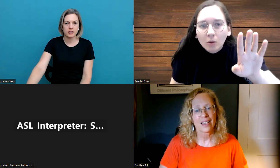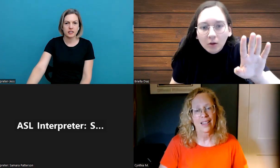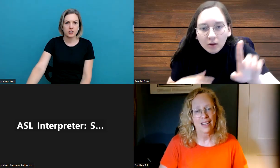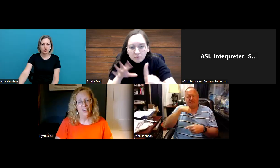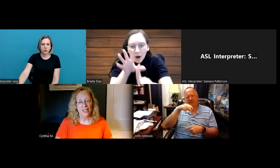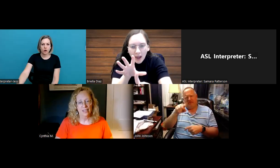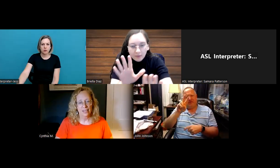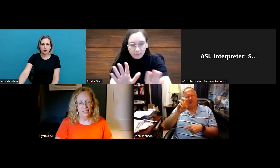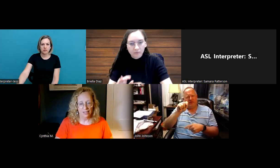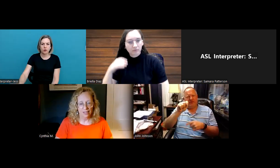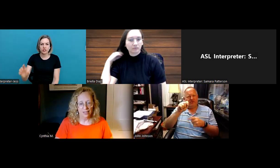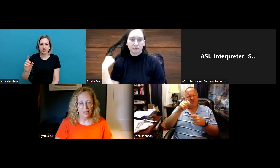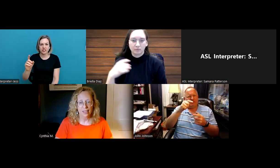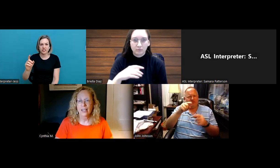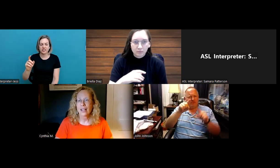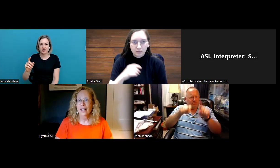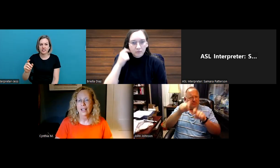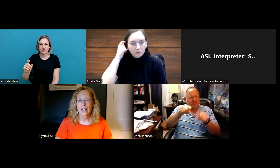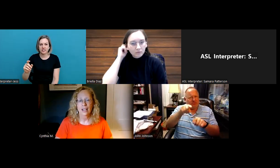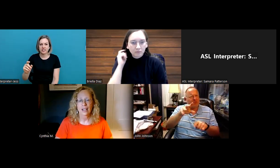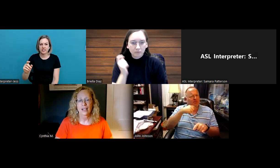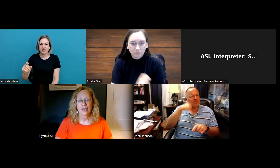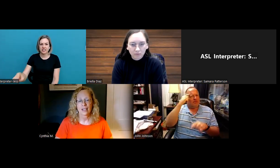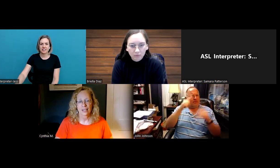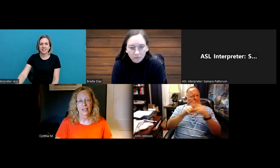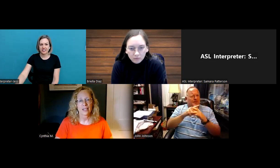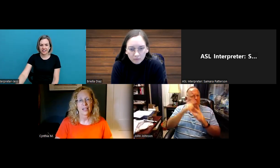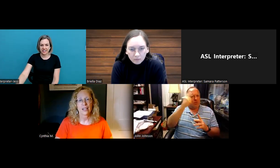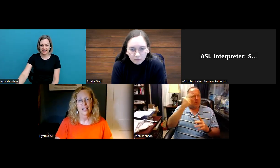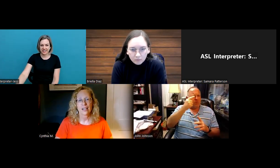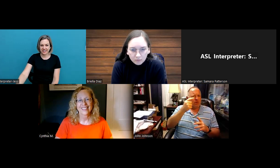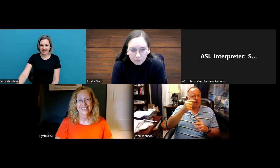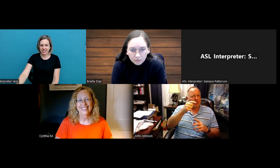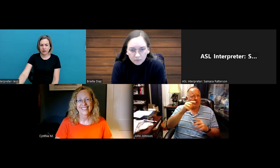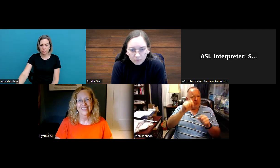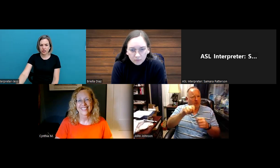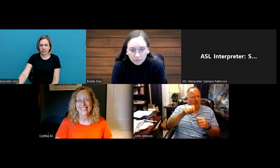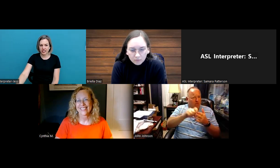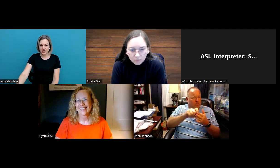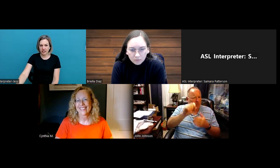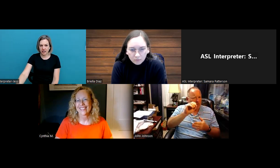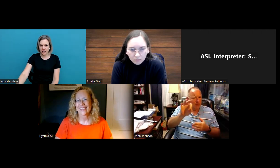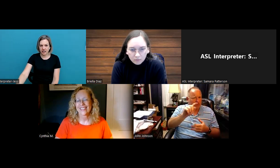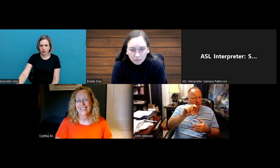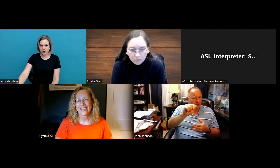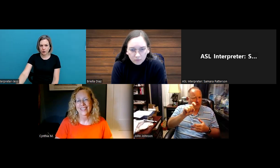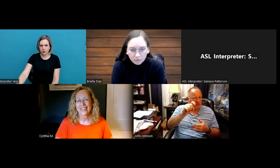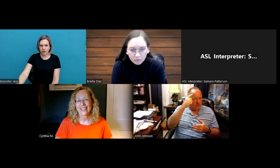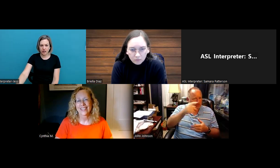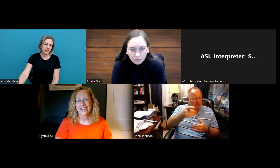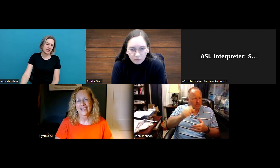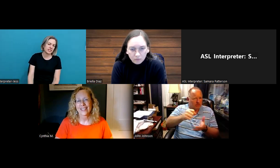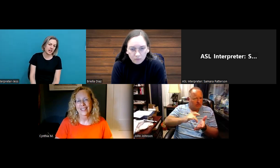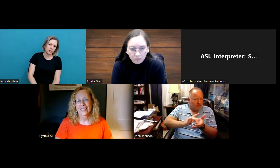here. So one moment before we start, he's asking the question. He said, I was wondering, can